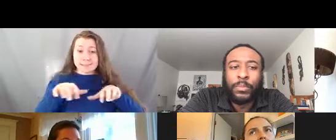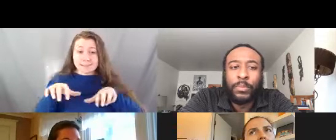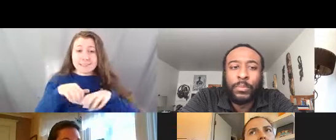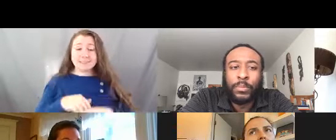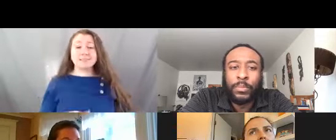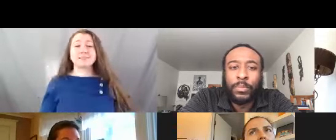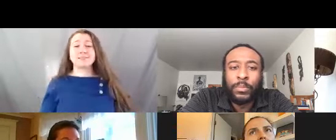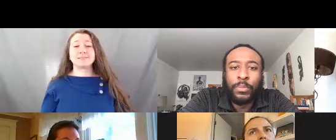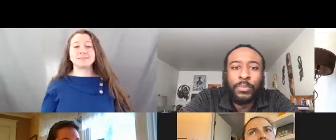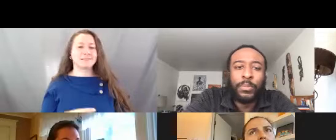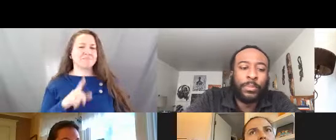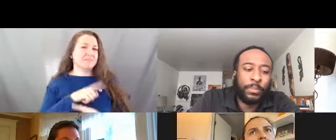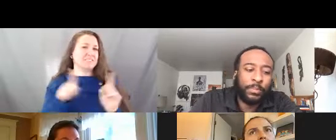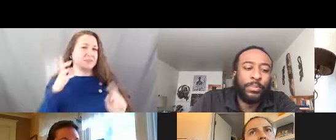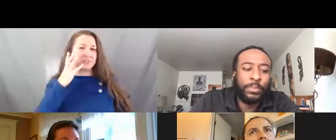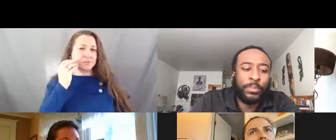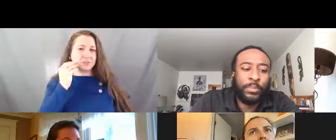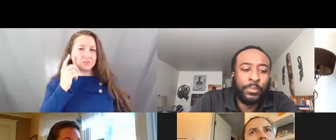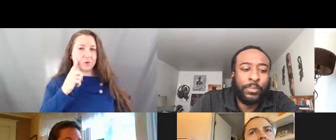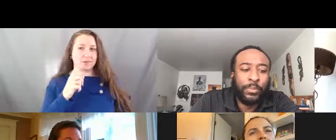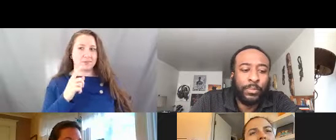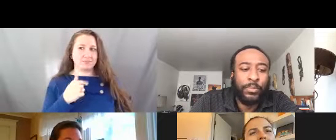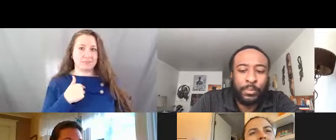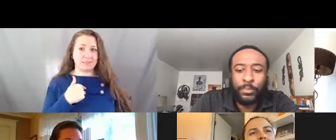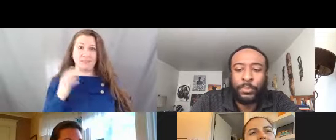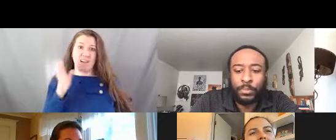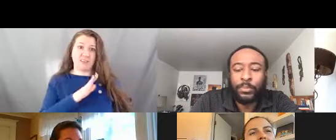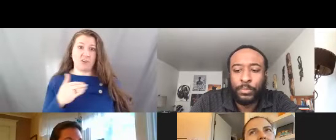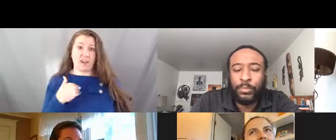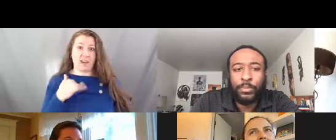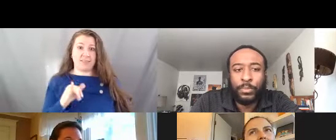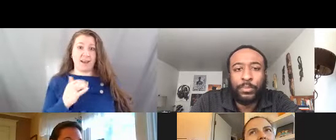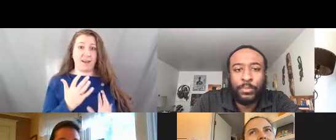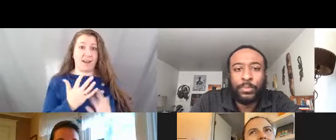it was just a very different experience for me, which I never had in Dubai. So